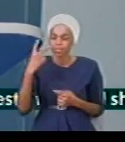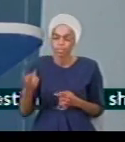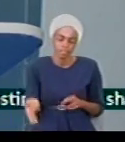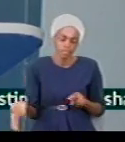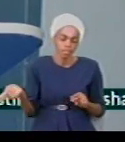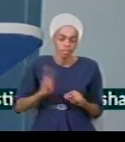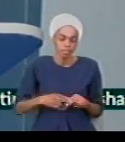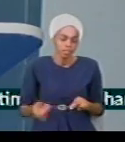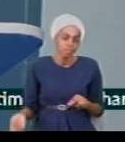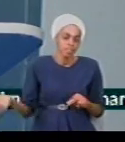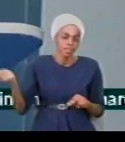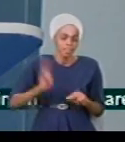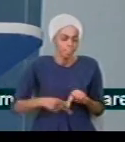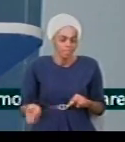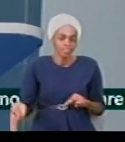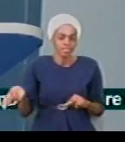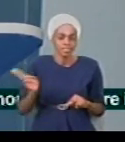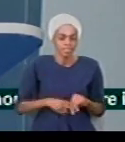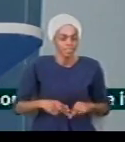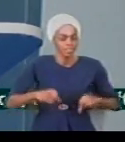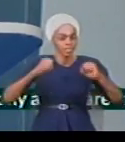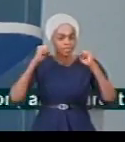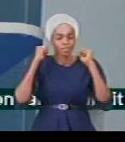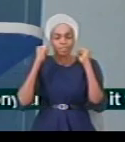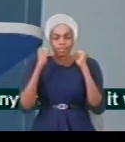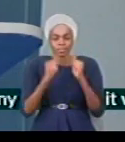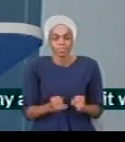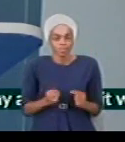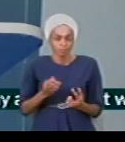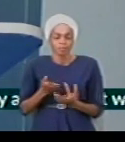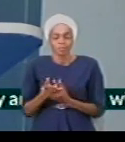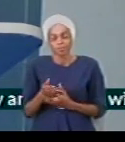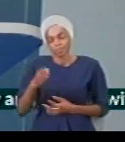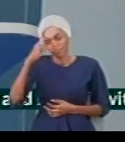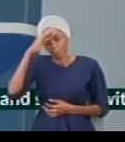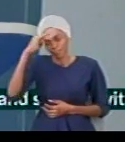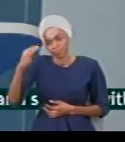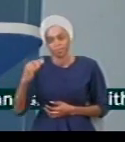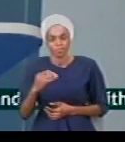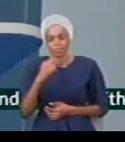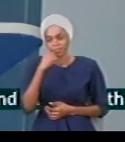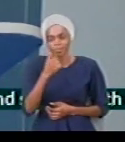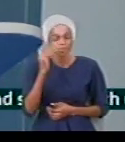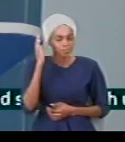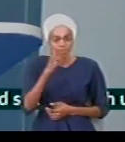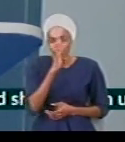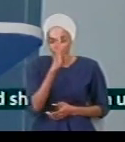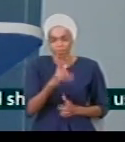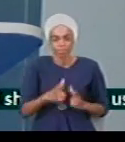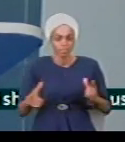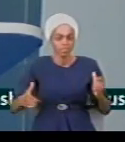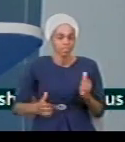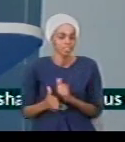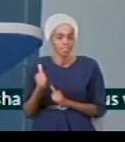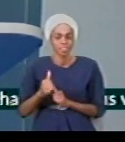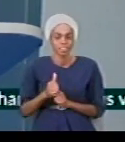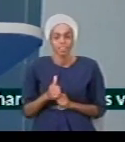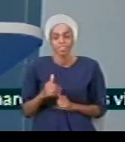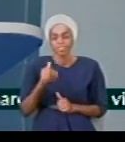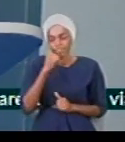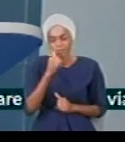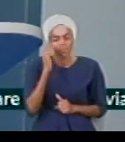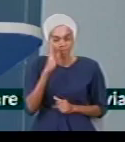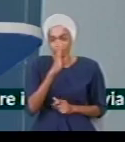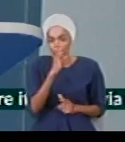him. Tomorrow will be greater. Tomorrow will be greater. I said tomorrow will be greater.